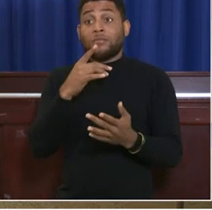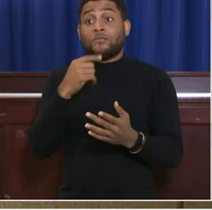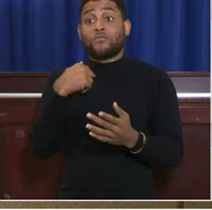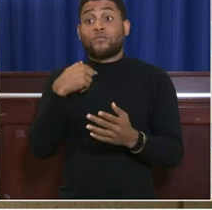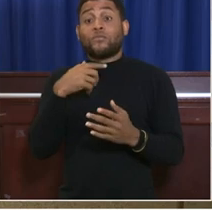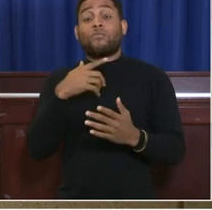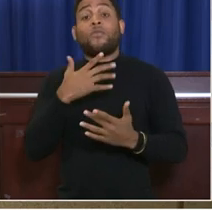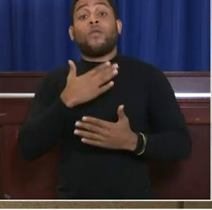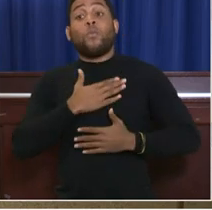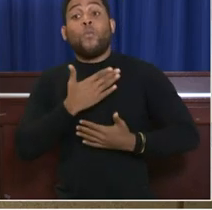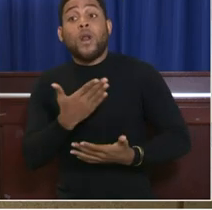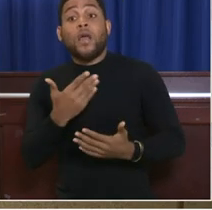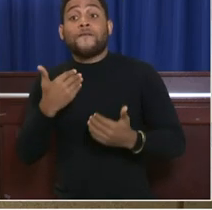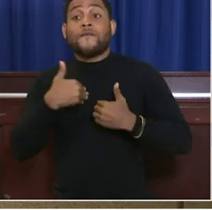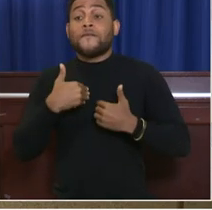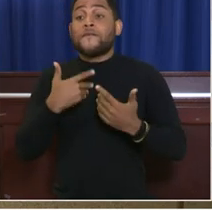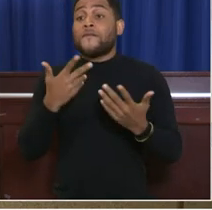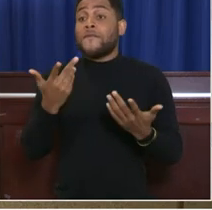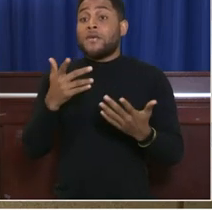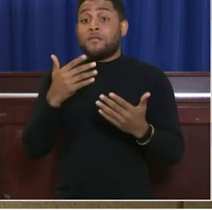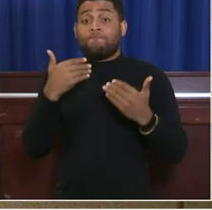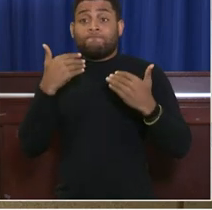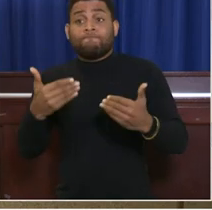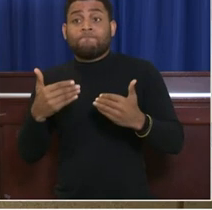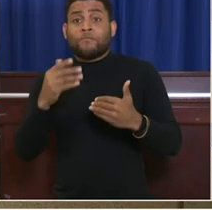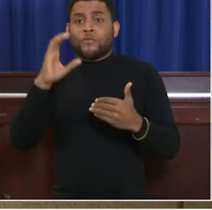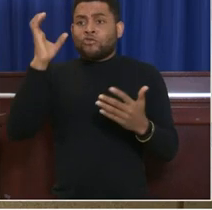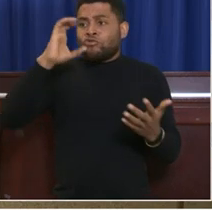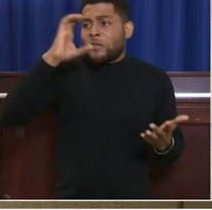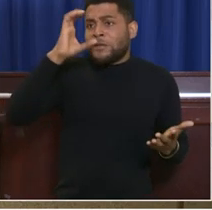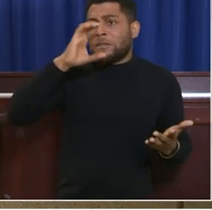carrying firearms. It's trust but verify.